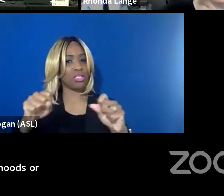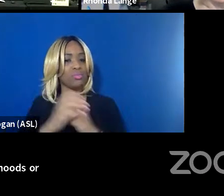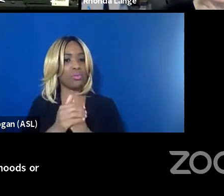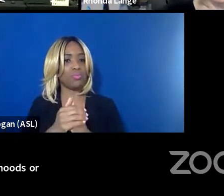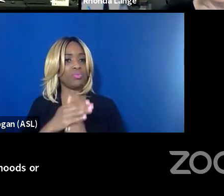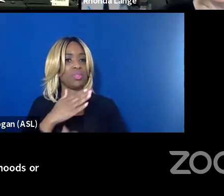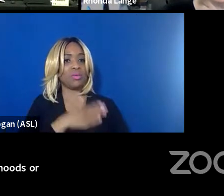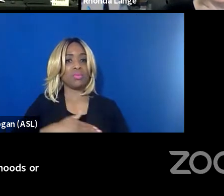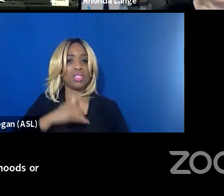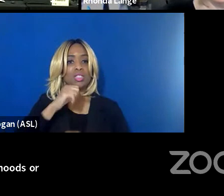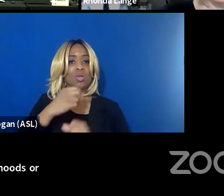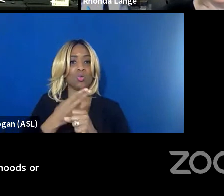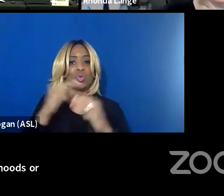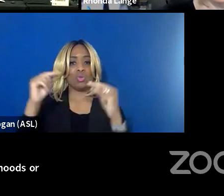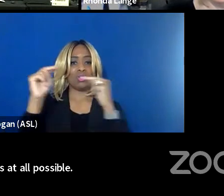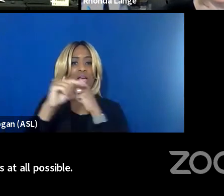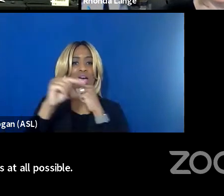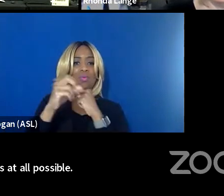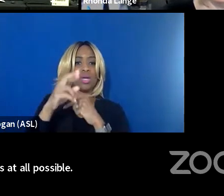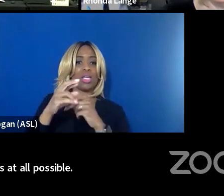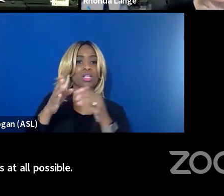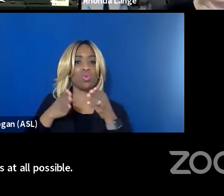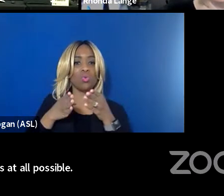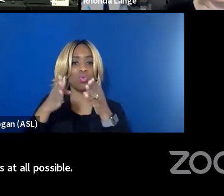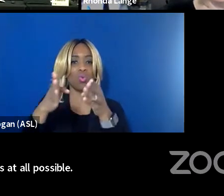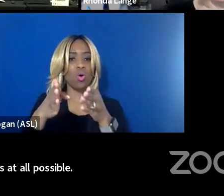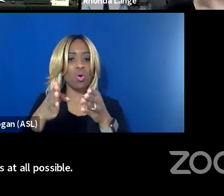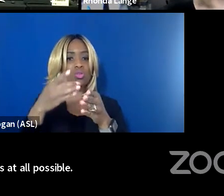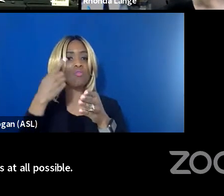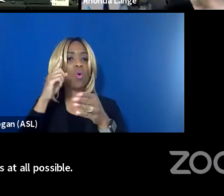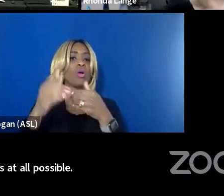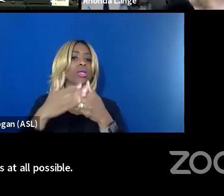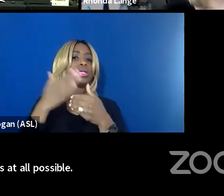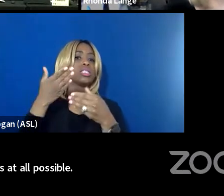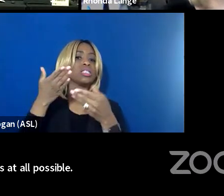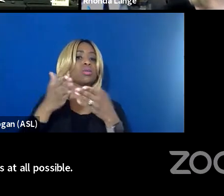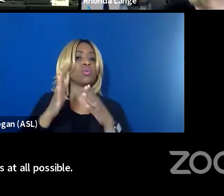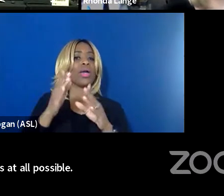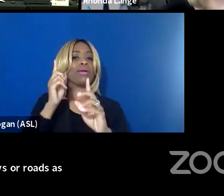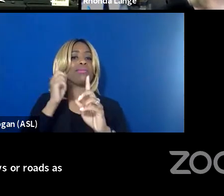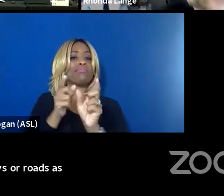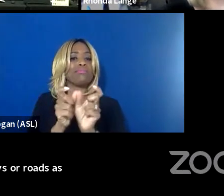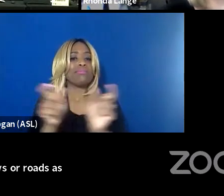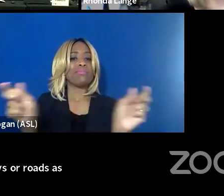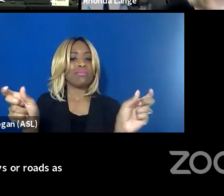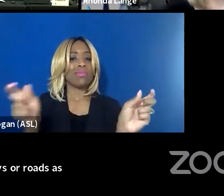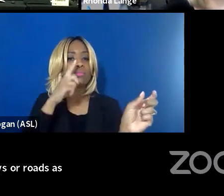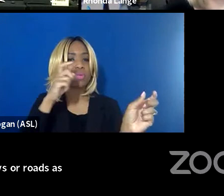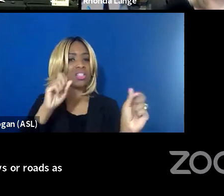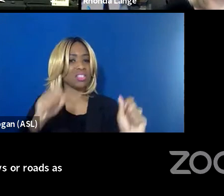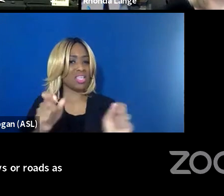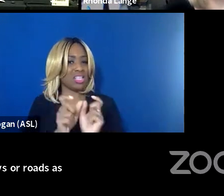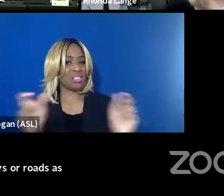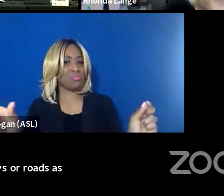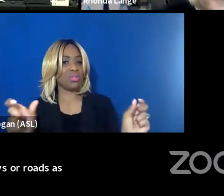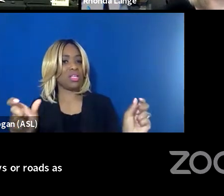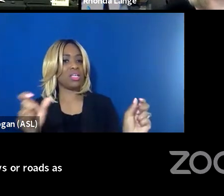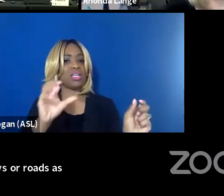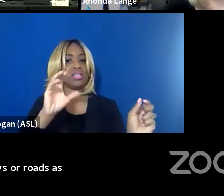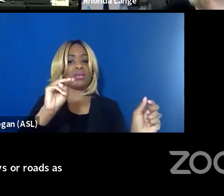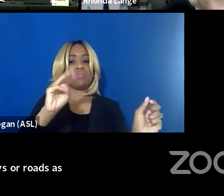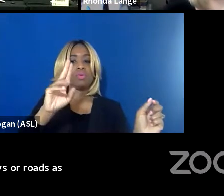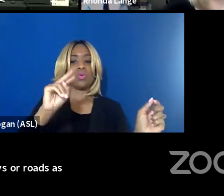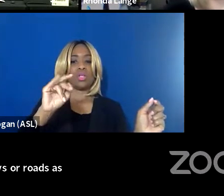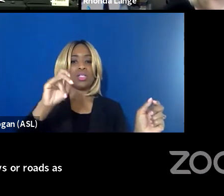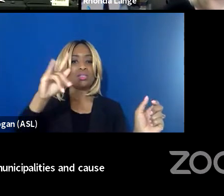Please don't use highways or roads as dividing points, which could split municipalities and cause lines that don't